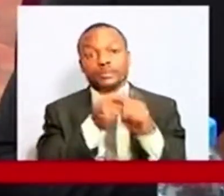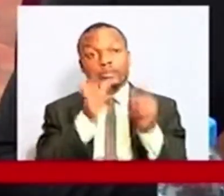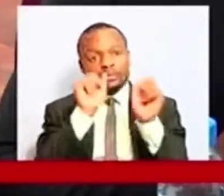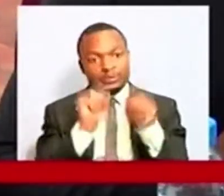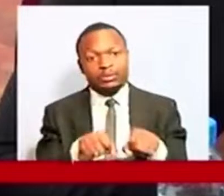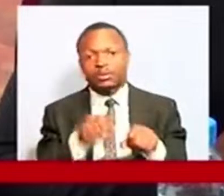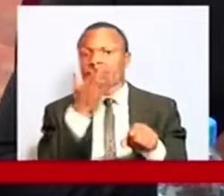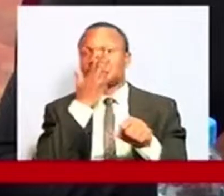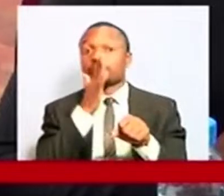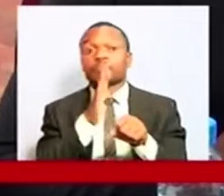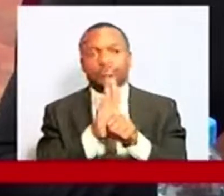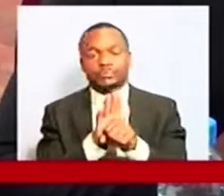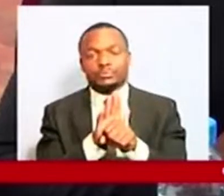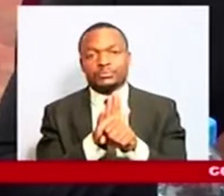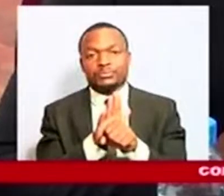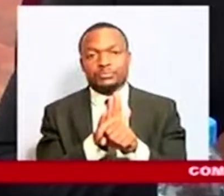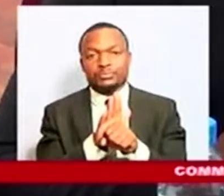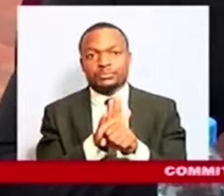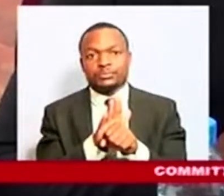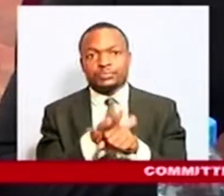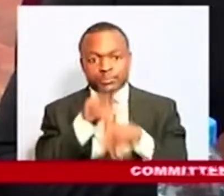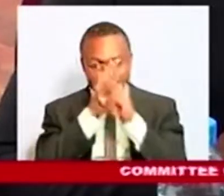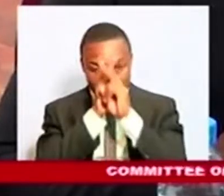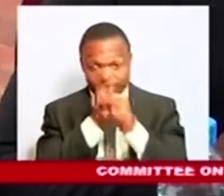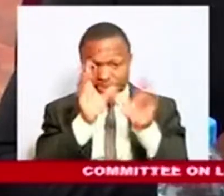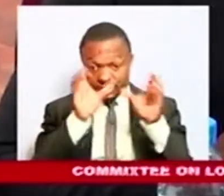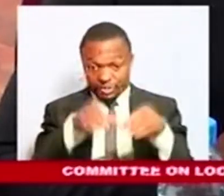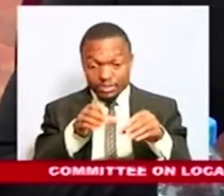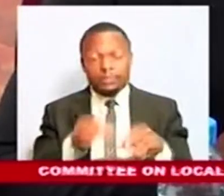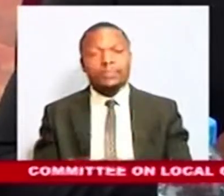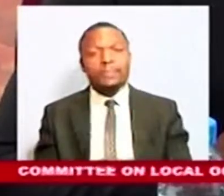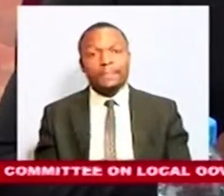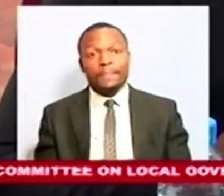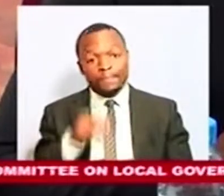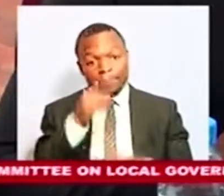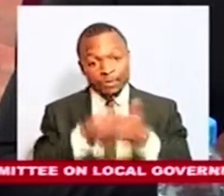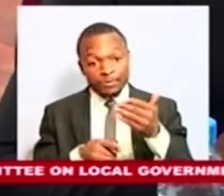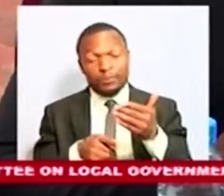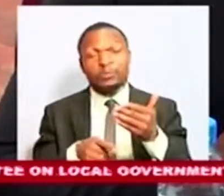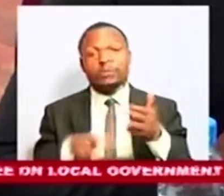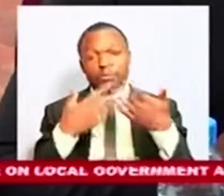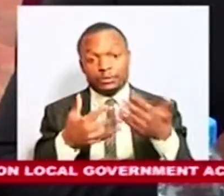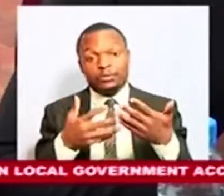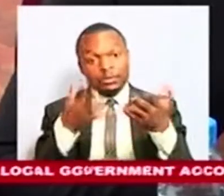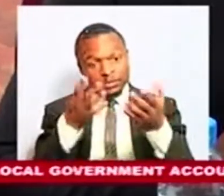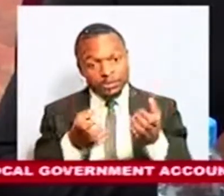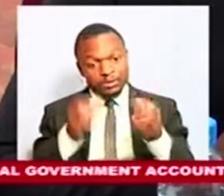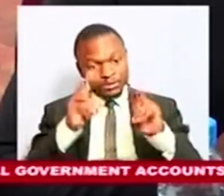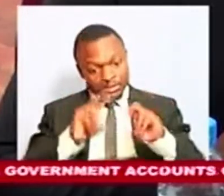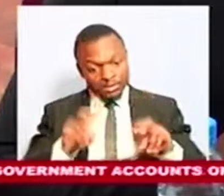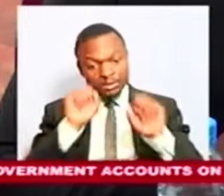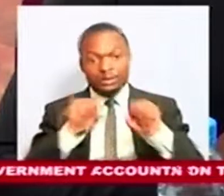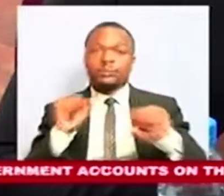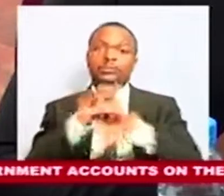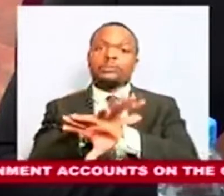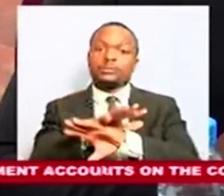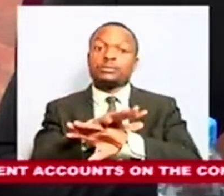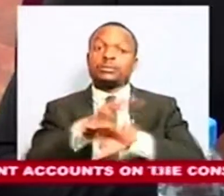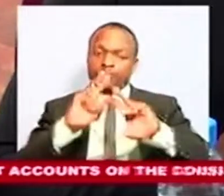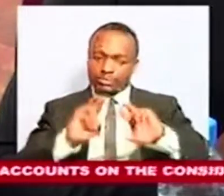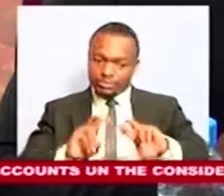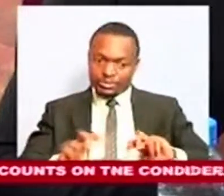rest assure this honorable committee that whatever document they wish to verify can be sent for